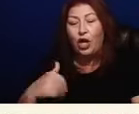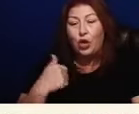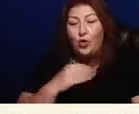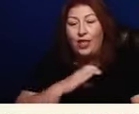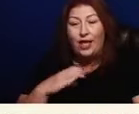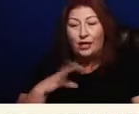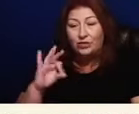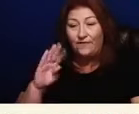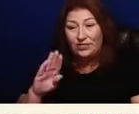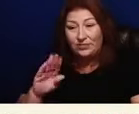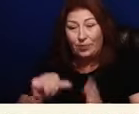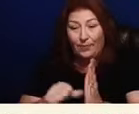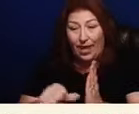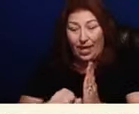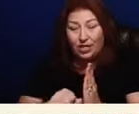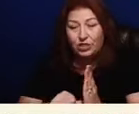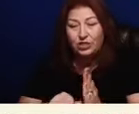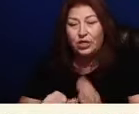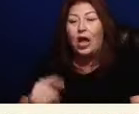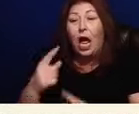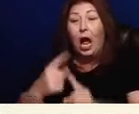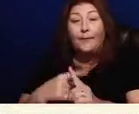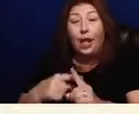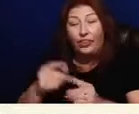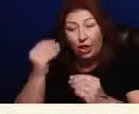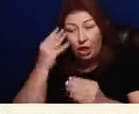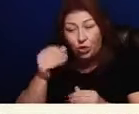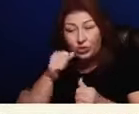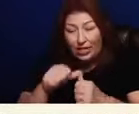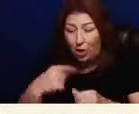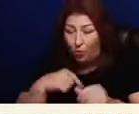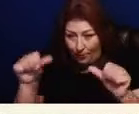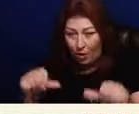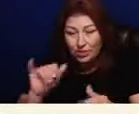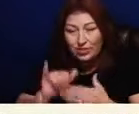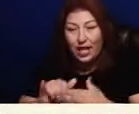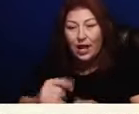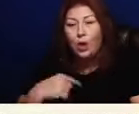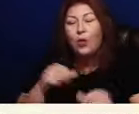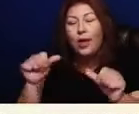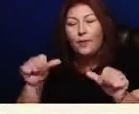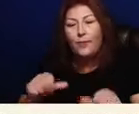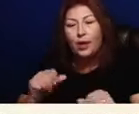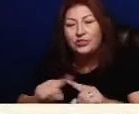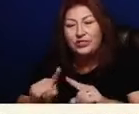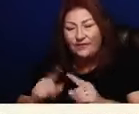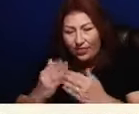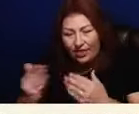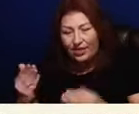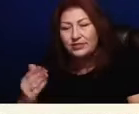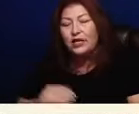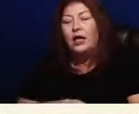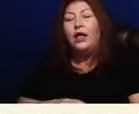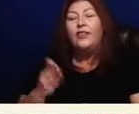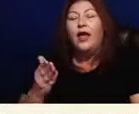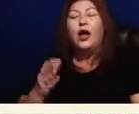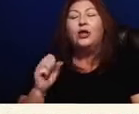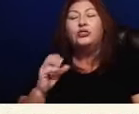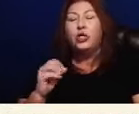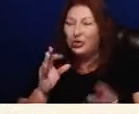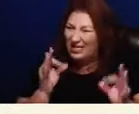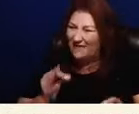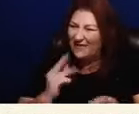We put our monthly newsletter up every month. We post vlogs that our council members do. And definitely keep